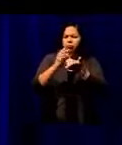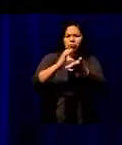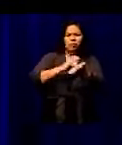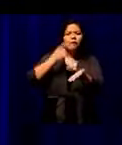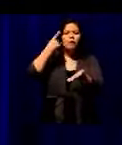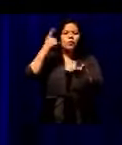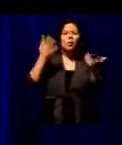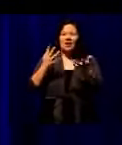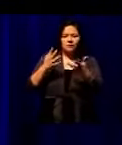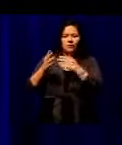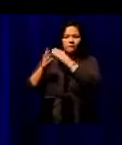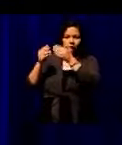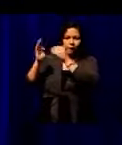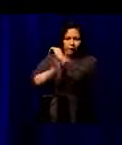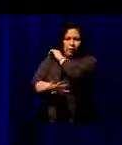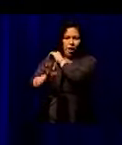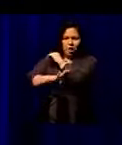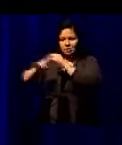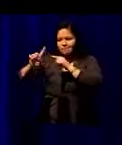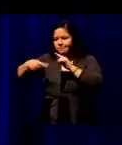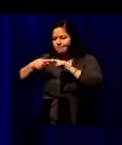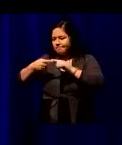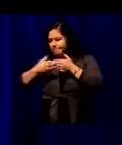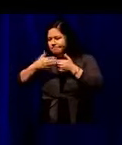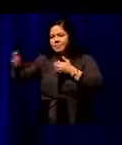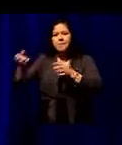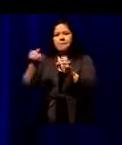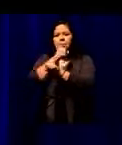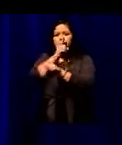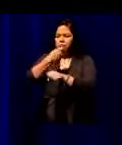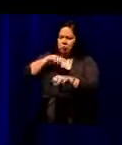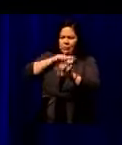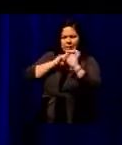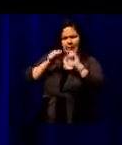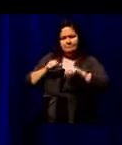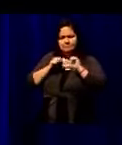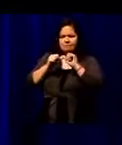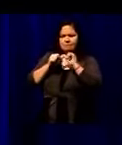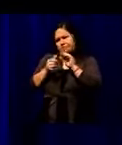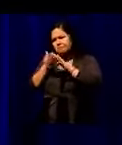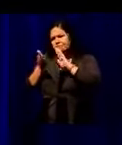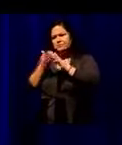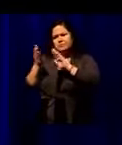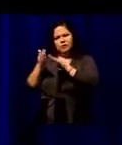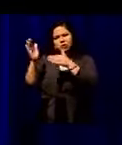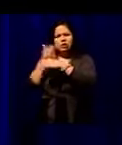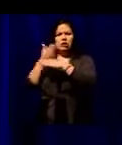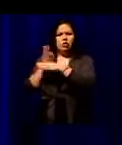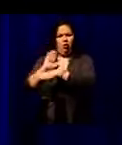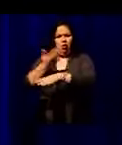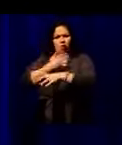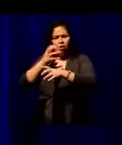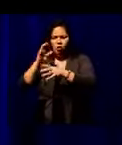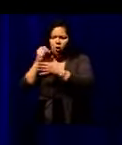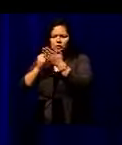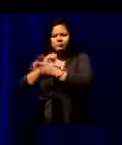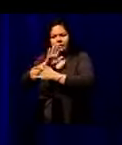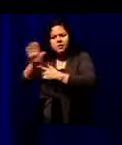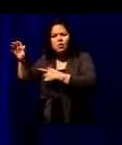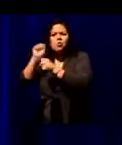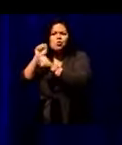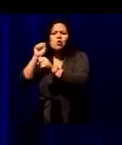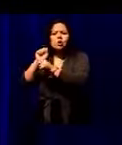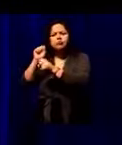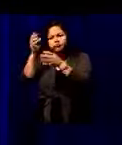for our fall season, ensuring that we can continue to share the vital work of our artists in the